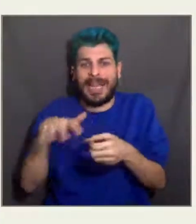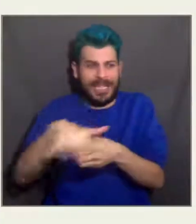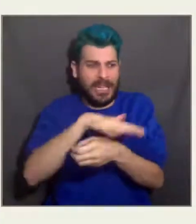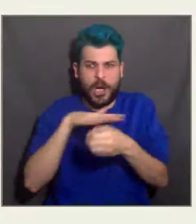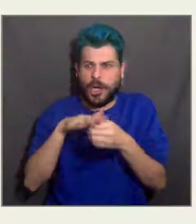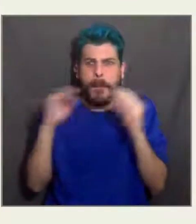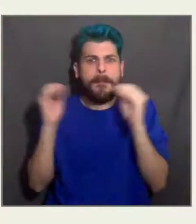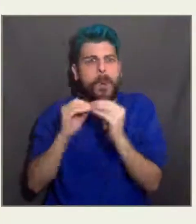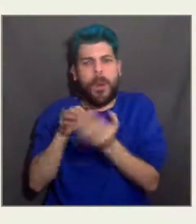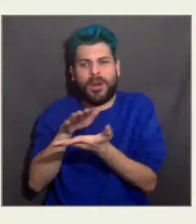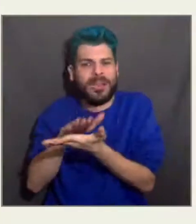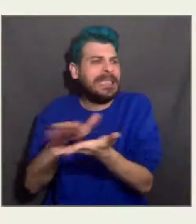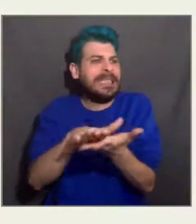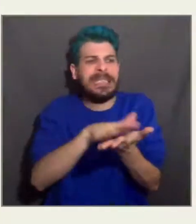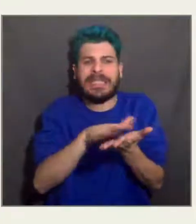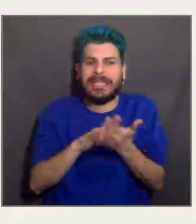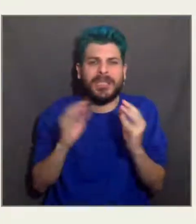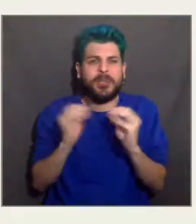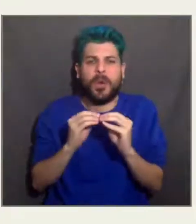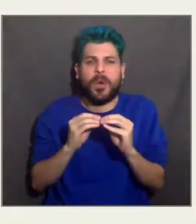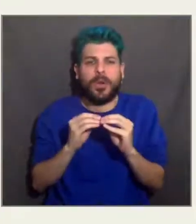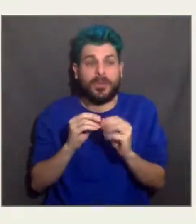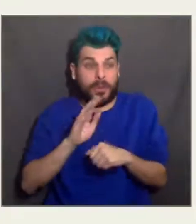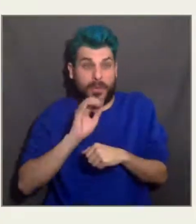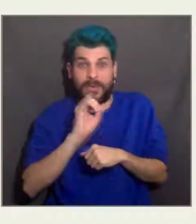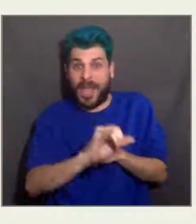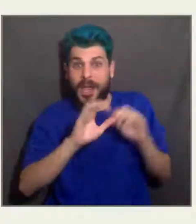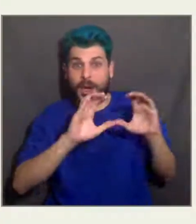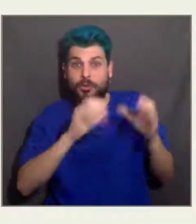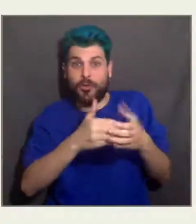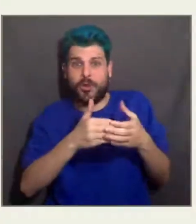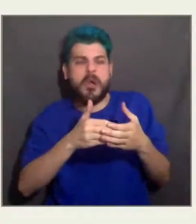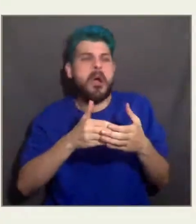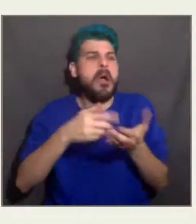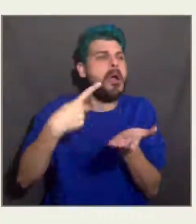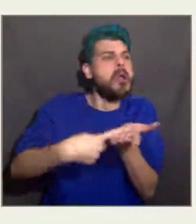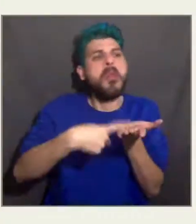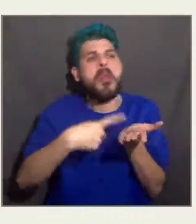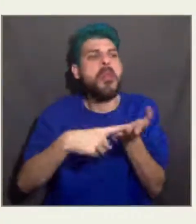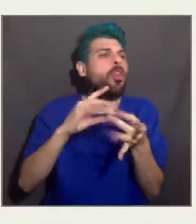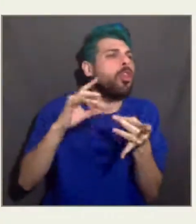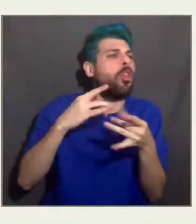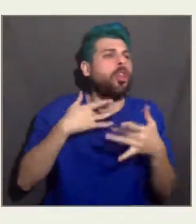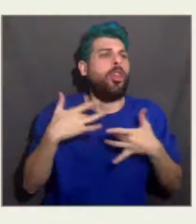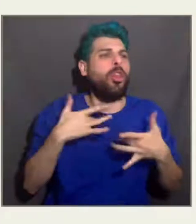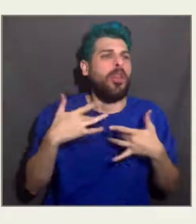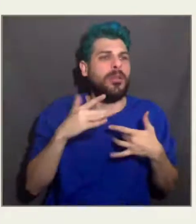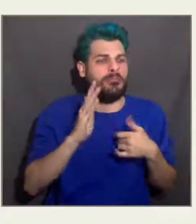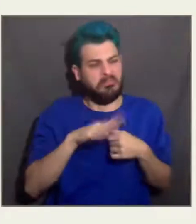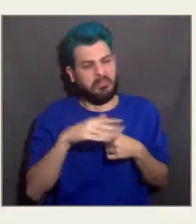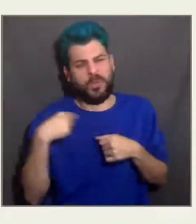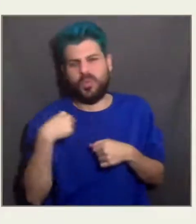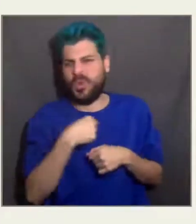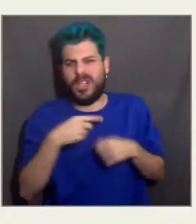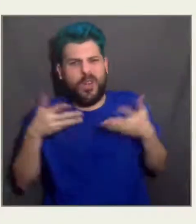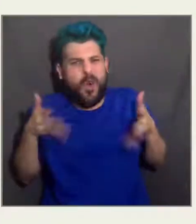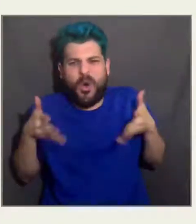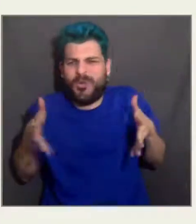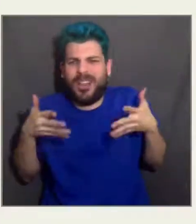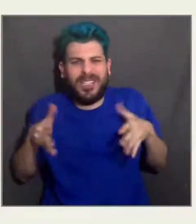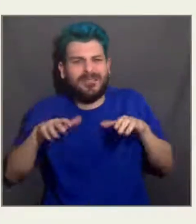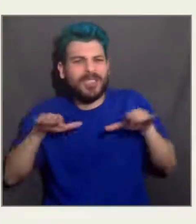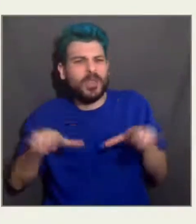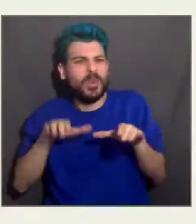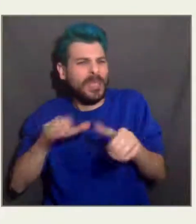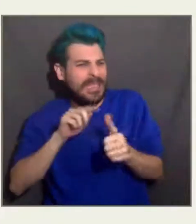of the things that they talk about, we've already been doing. And so it undermines our efforts.